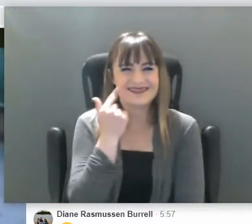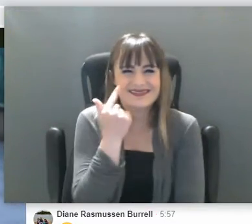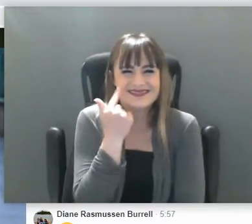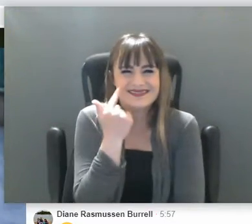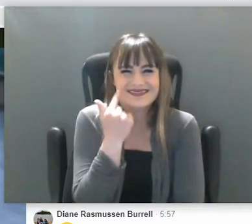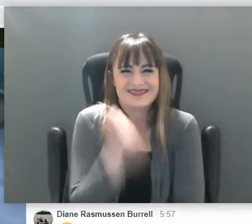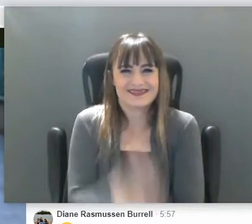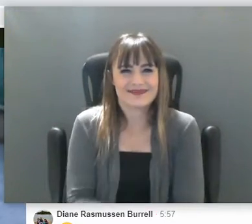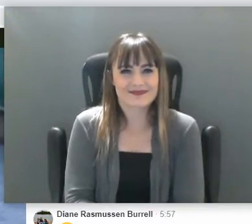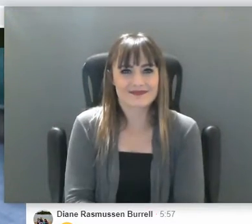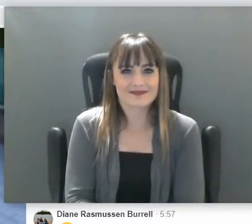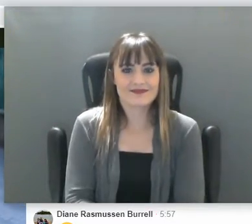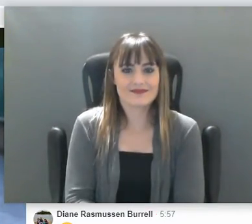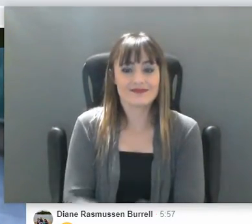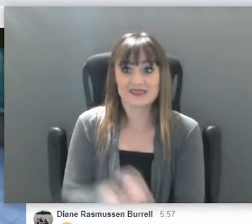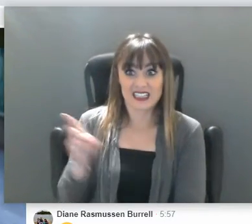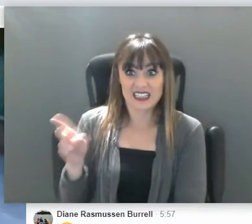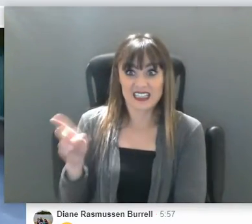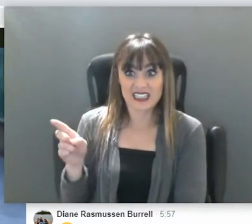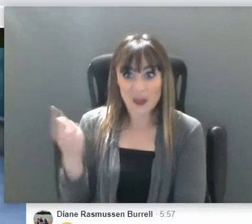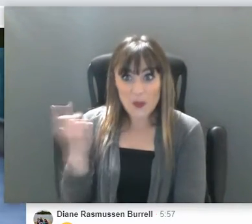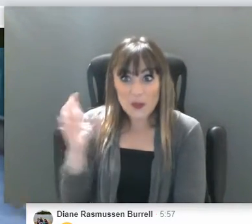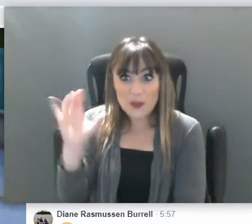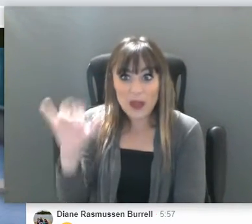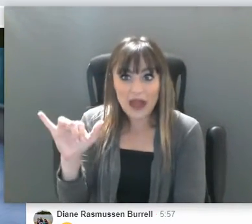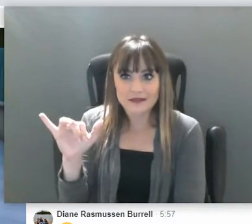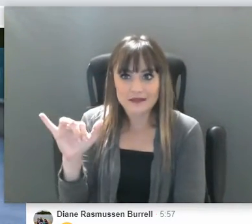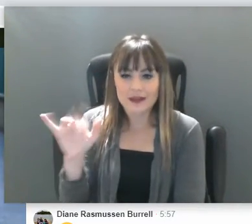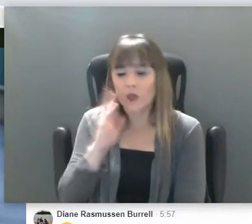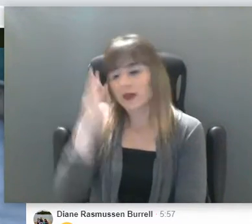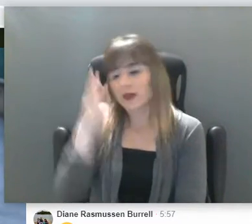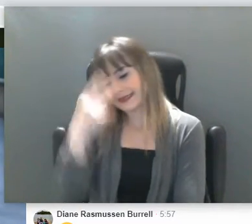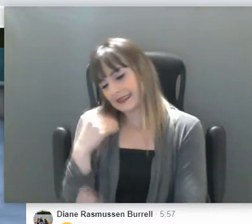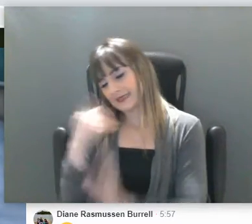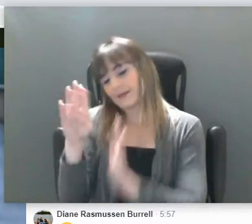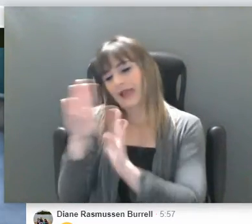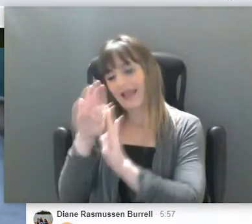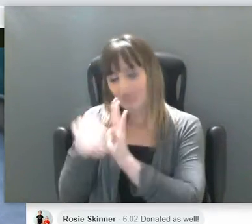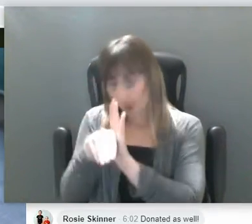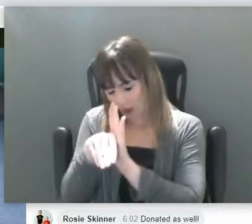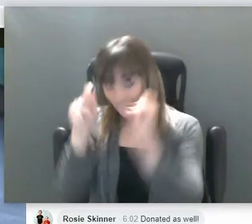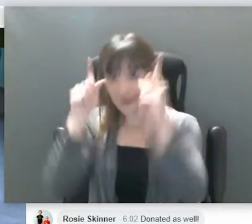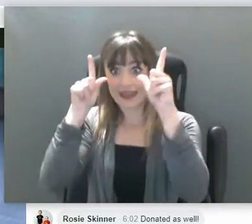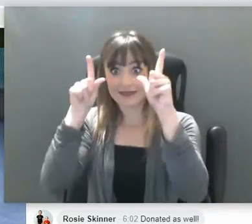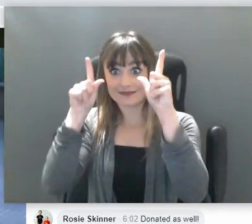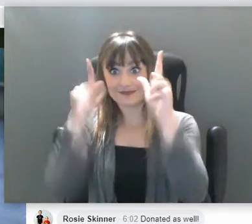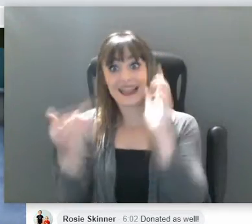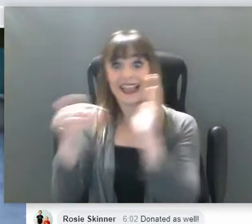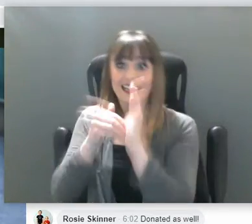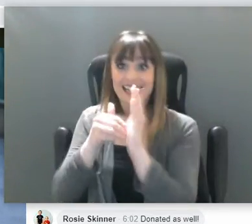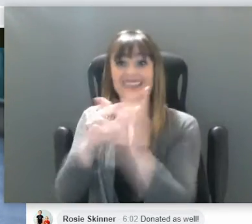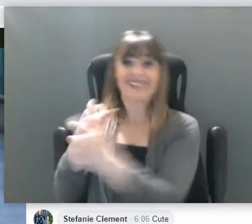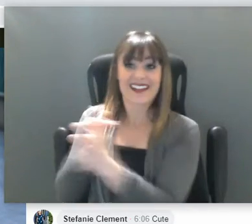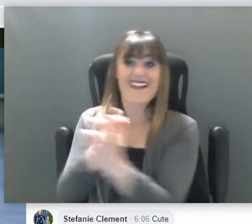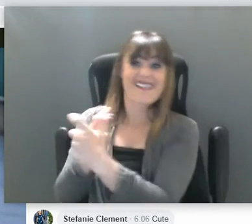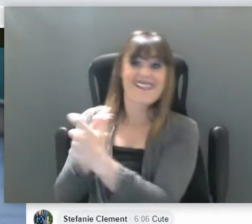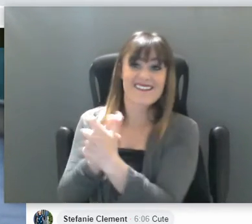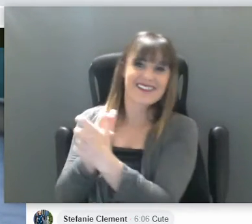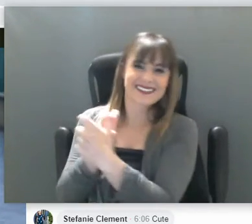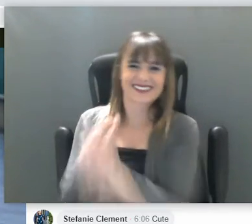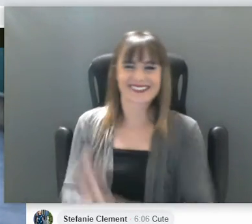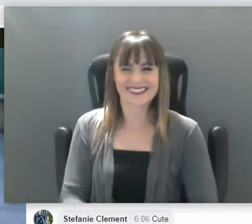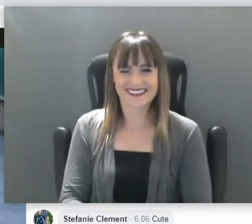It's pretty much all the time. He'll pass out for about a half hour at a time, and then he'll wake back up and do it all over again. So we have two more qualities of mammals